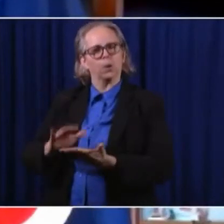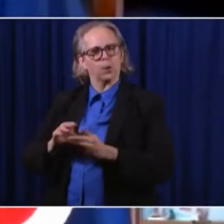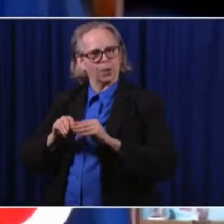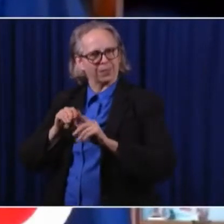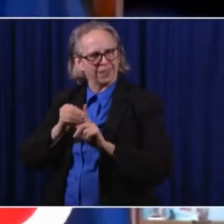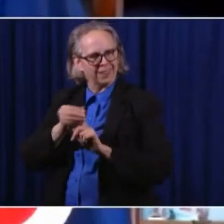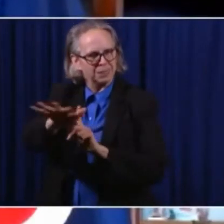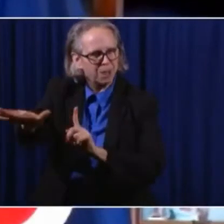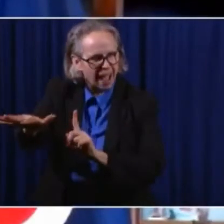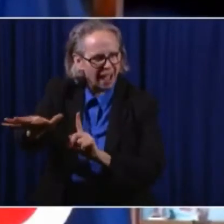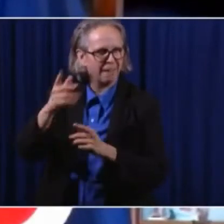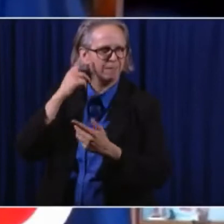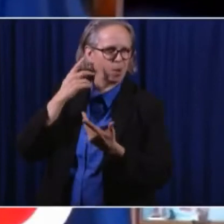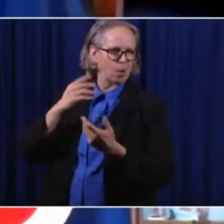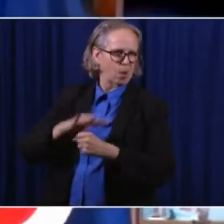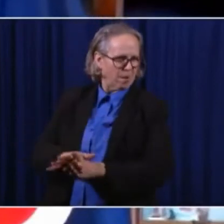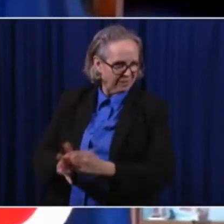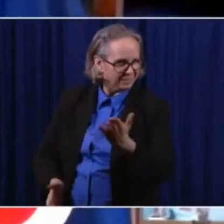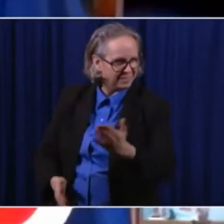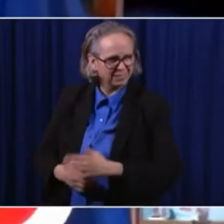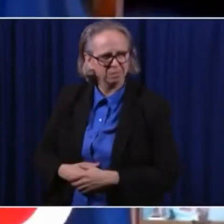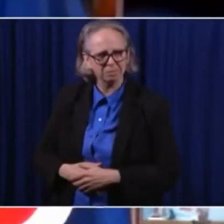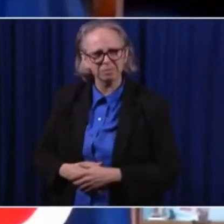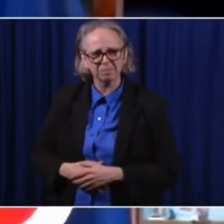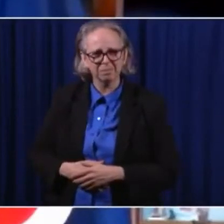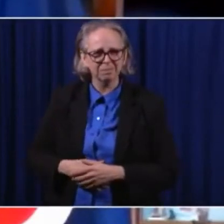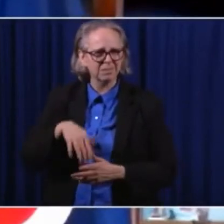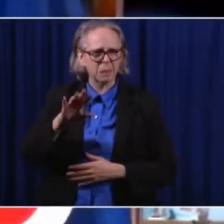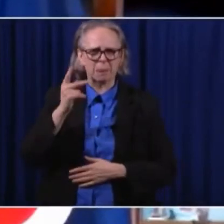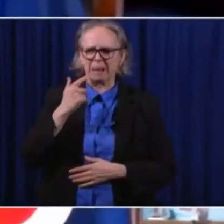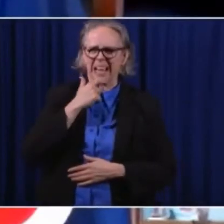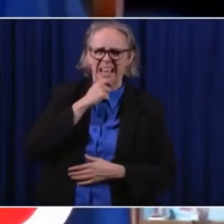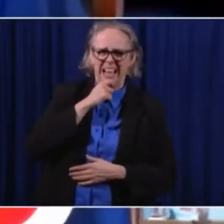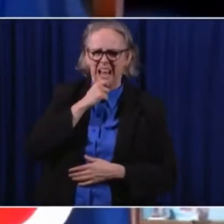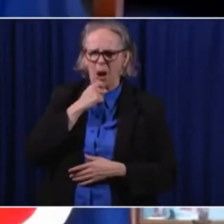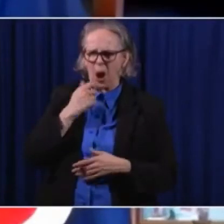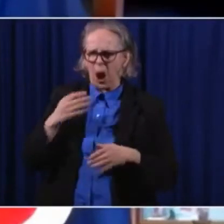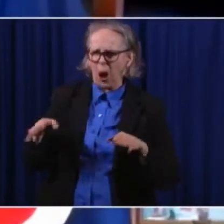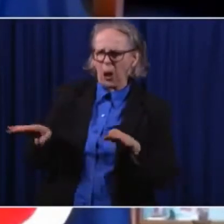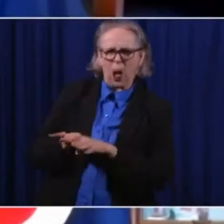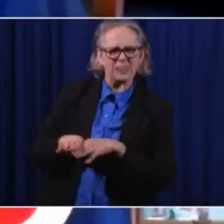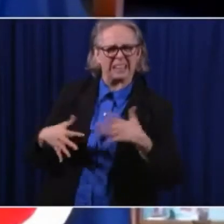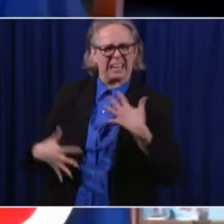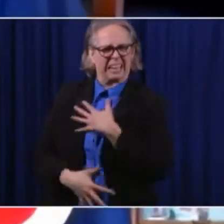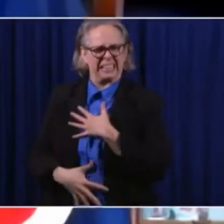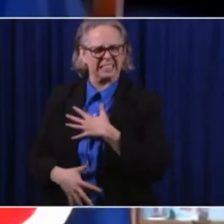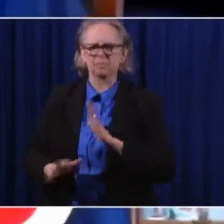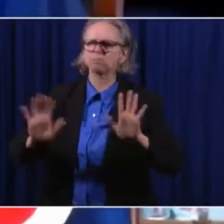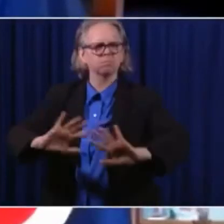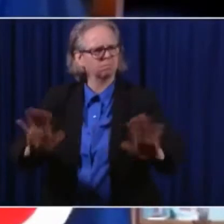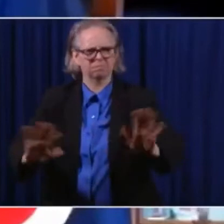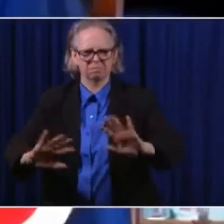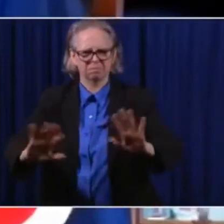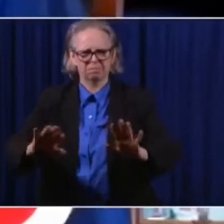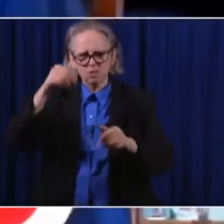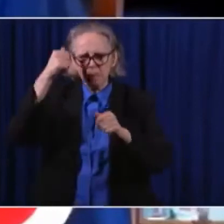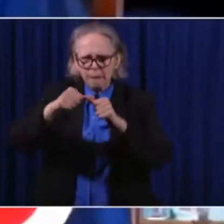as far as closing more down, I mean, we always have to remember this is a balance. So the governor and I have done, I don't know, Governor, probably close